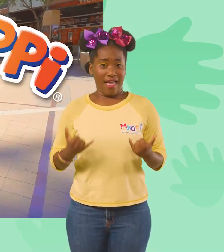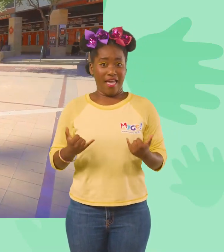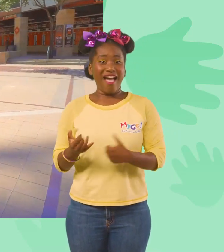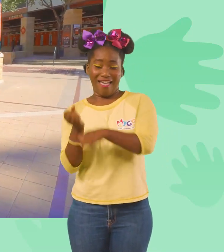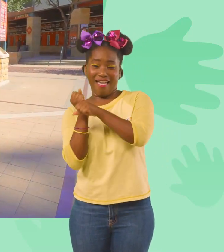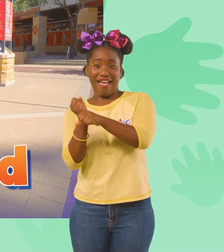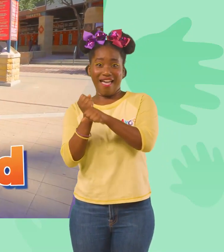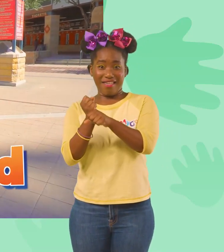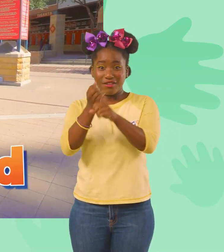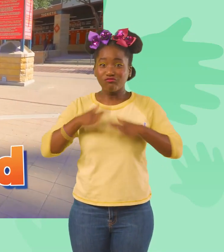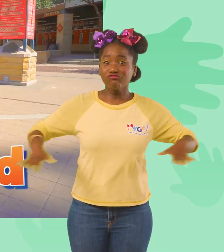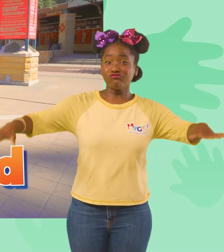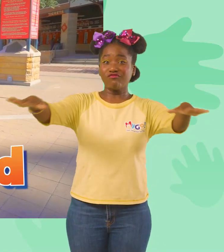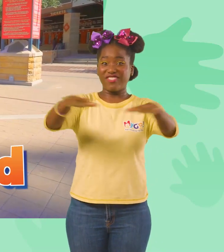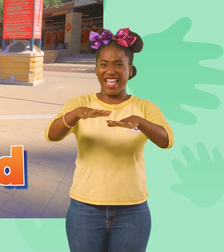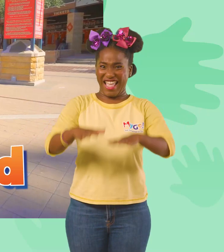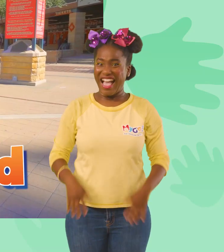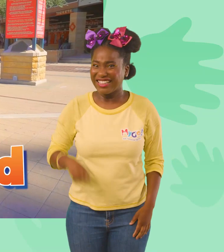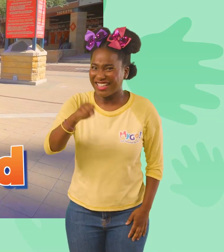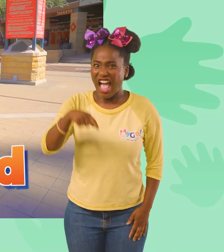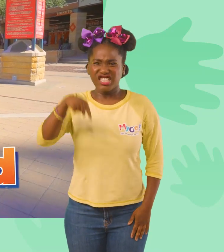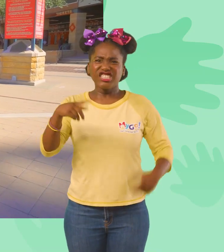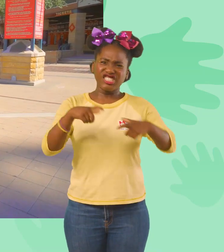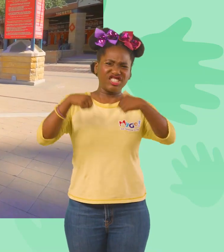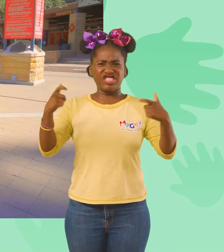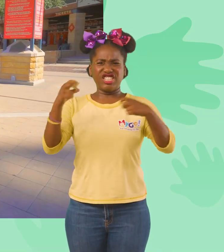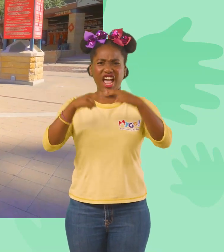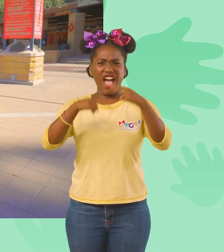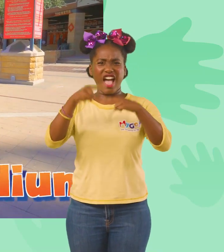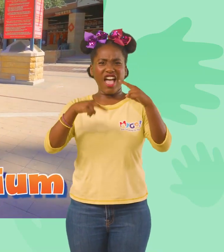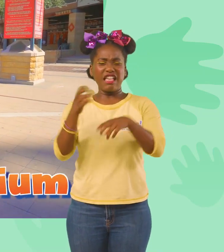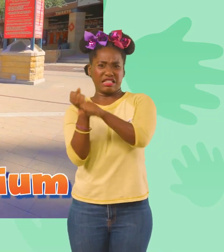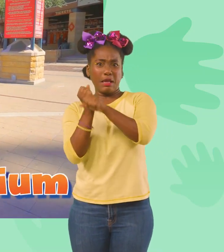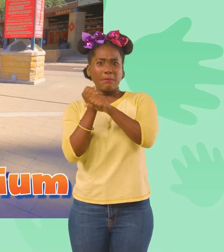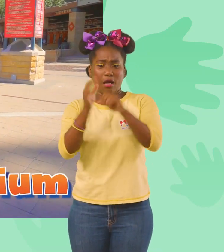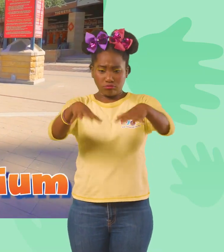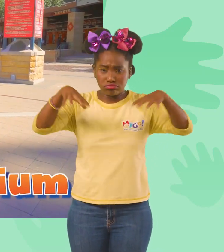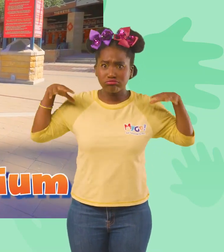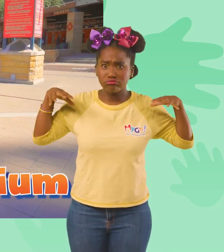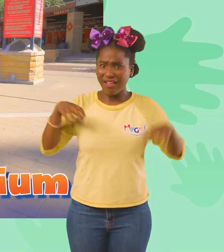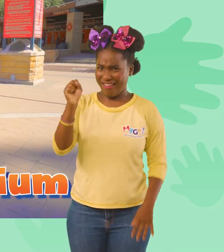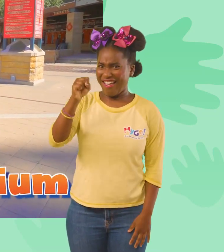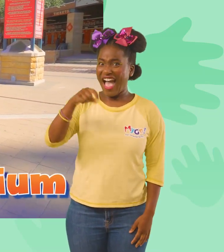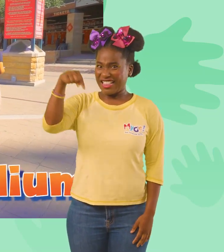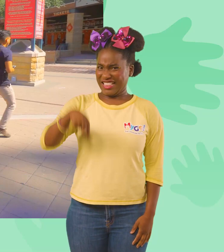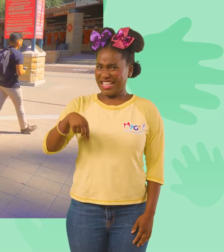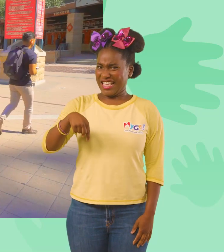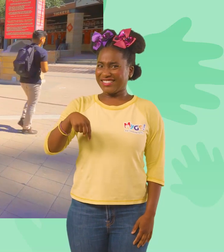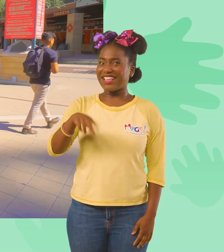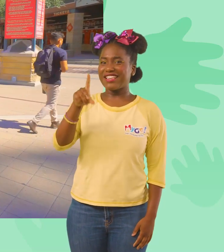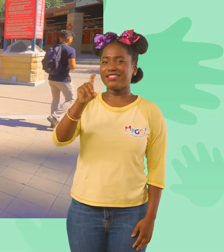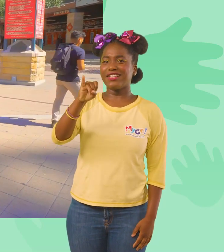Today, I'm at Chase Field. Yeah, this giant building, it's a baseball stadium. And this is the